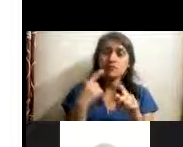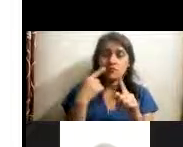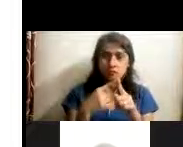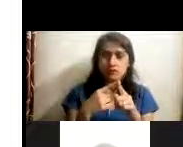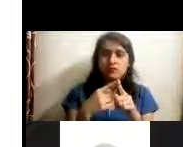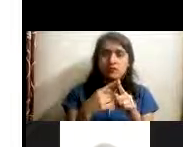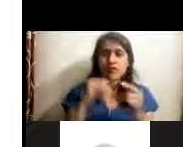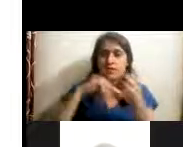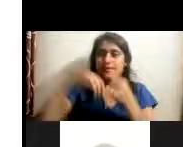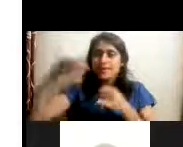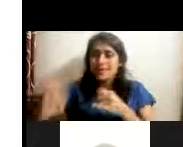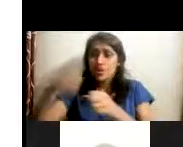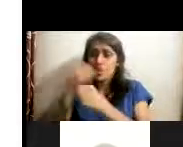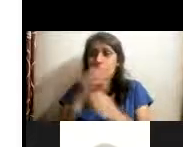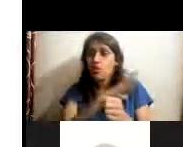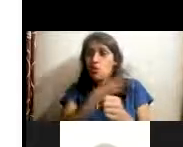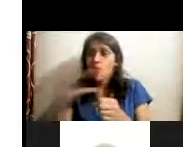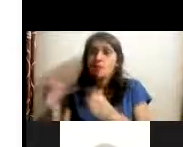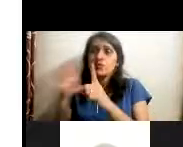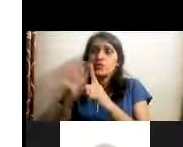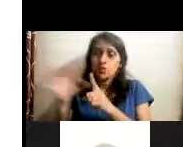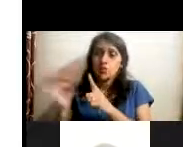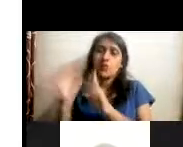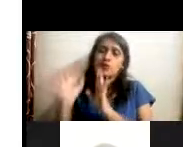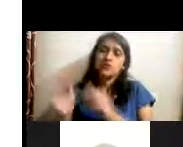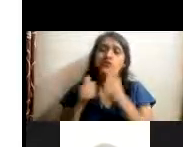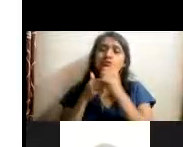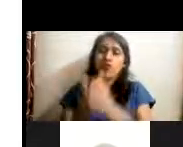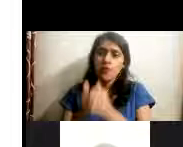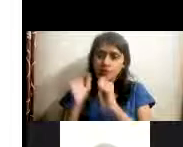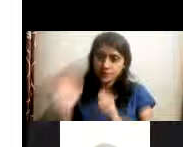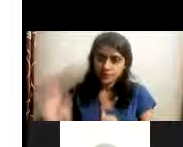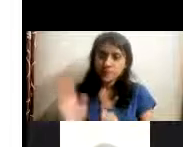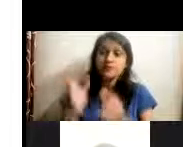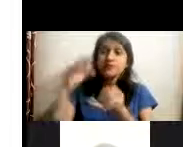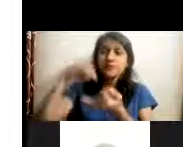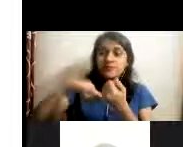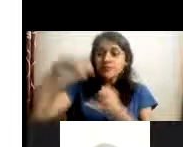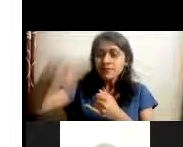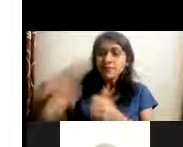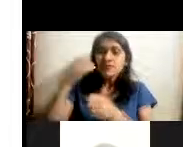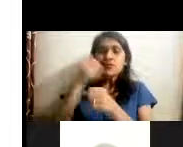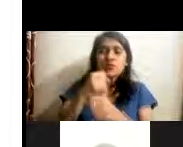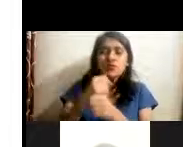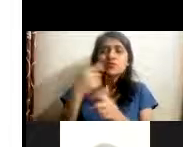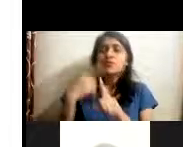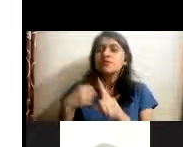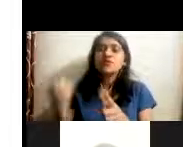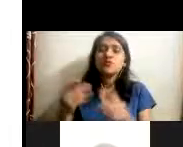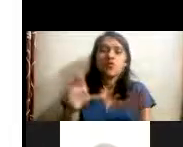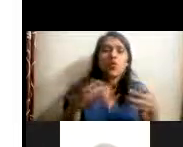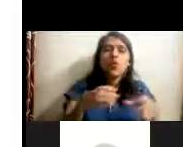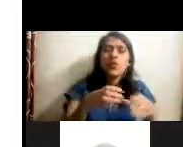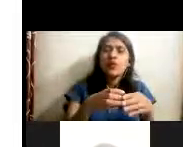the state government as well. And specifically, the state government is looking at community health centers, and under